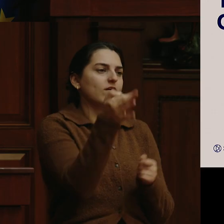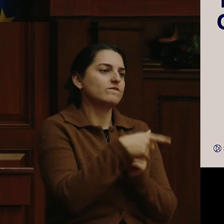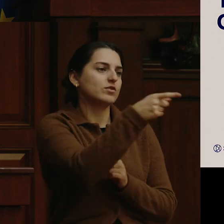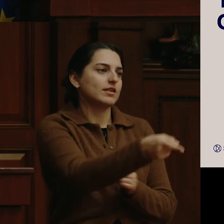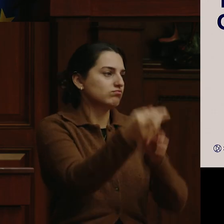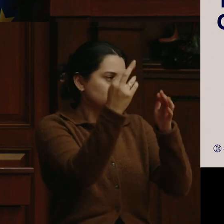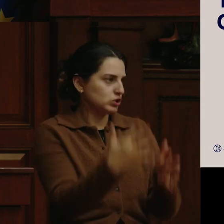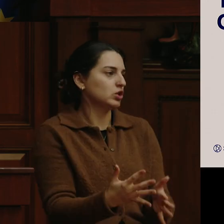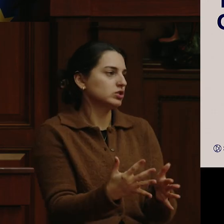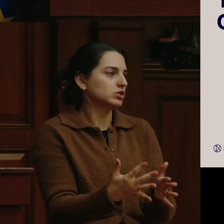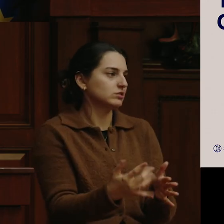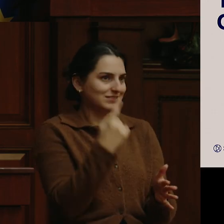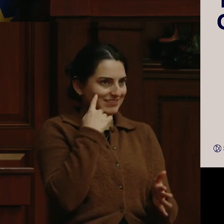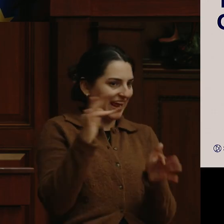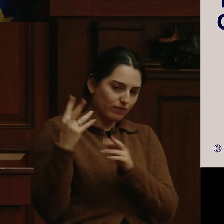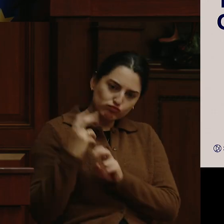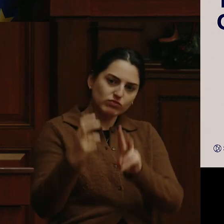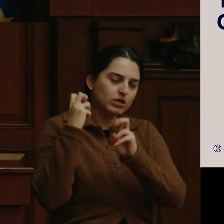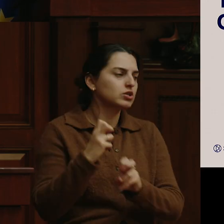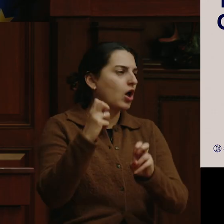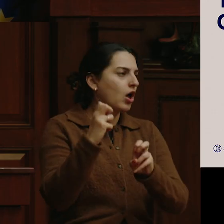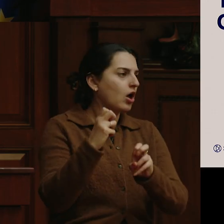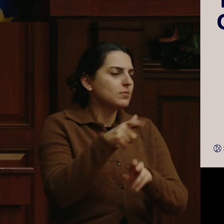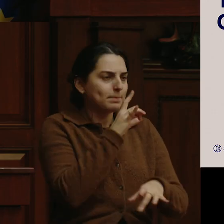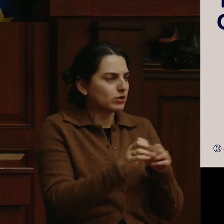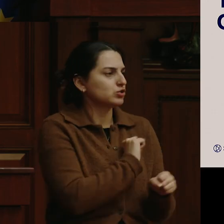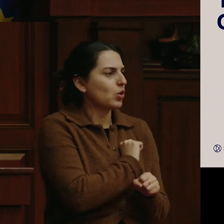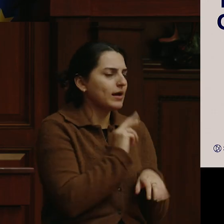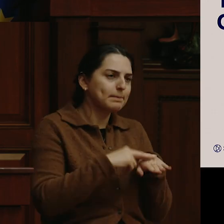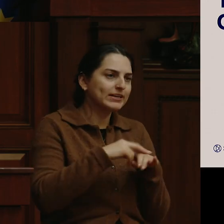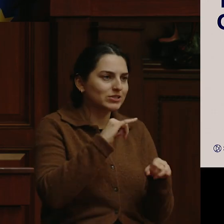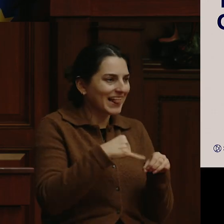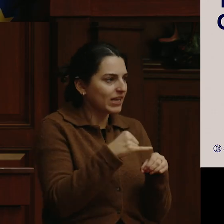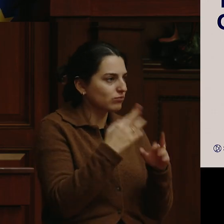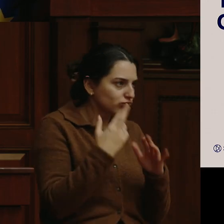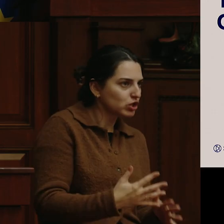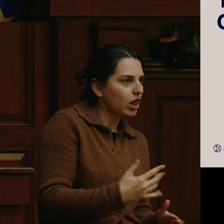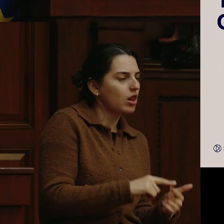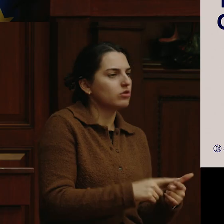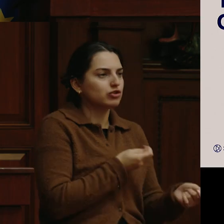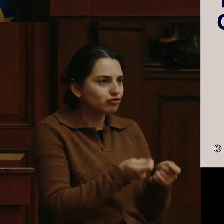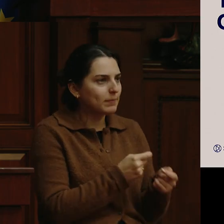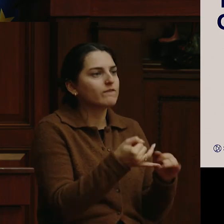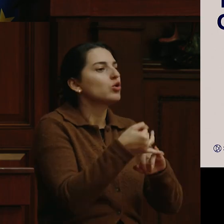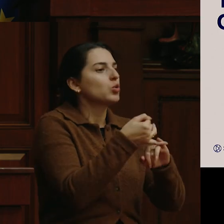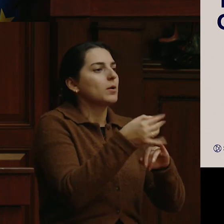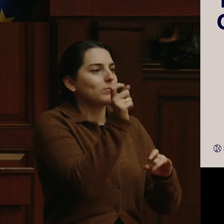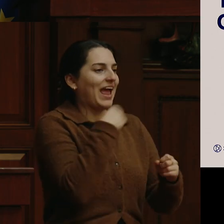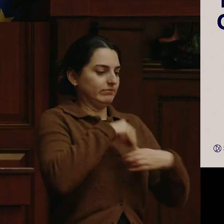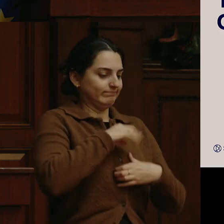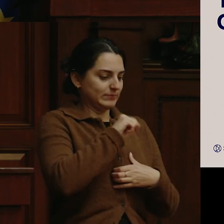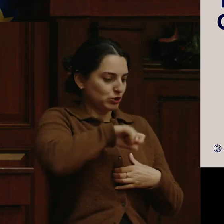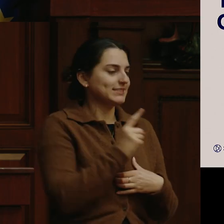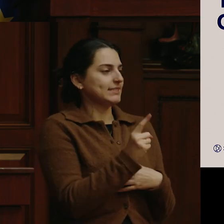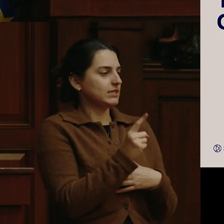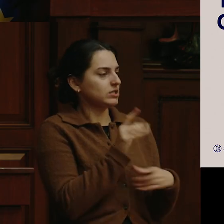the outcomes of their research in terms of ensuring better clinical outcomes for those living with